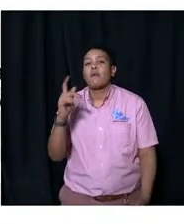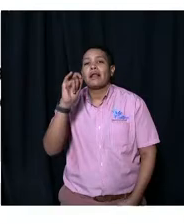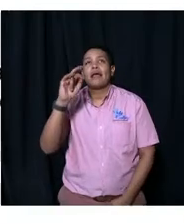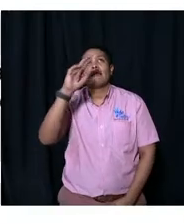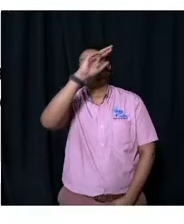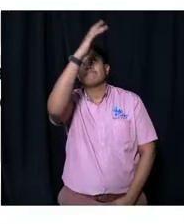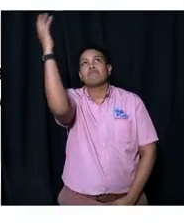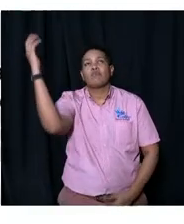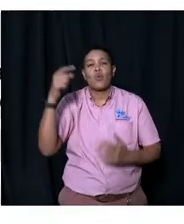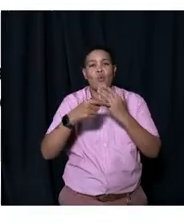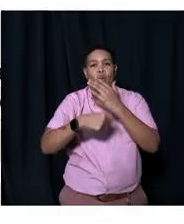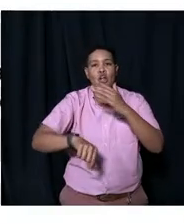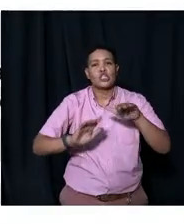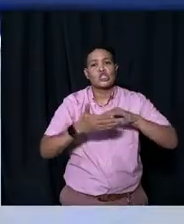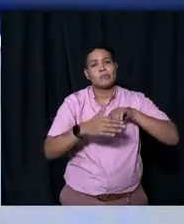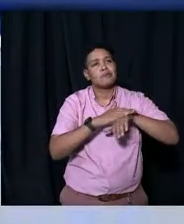quality.